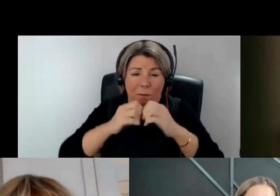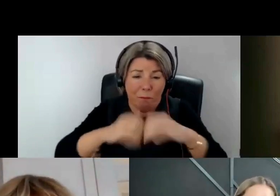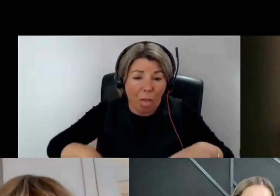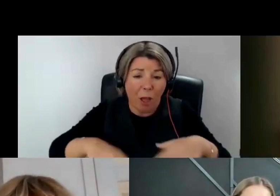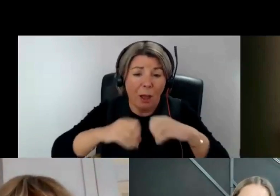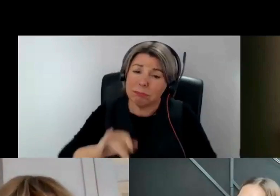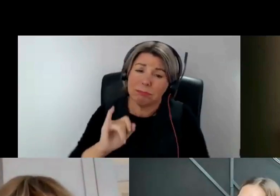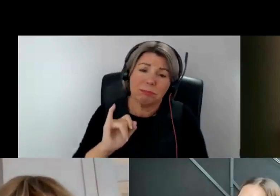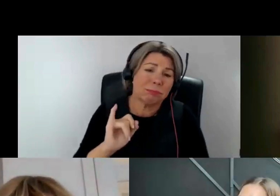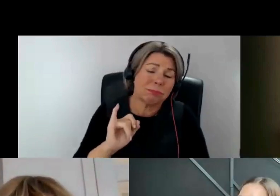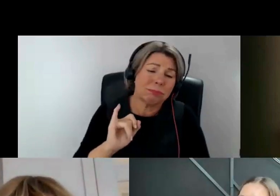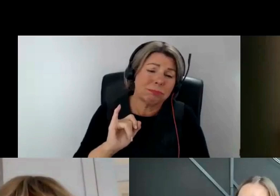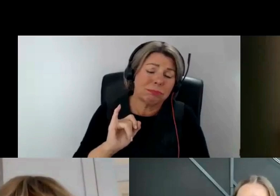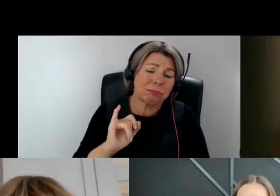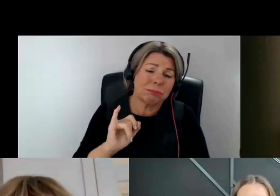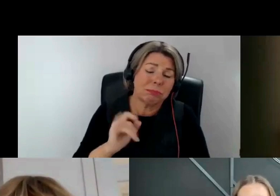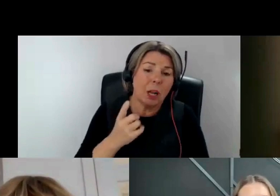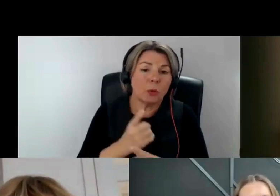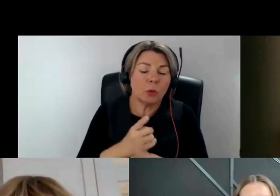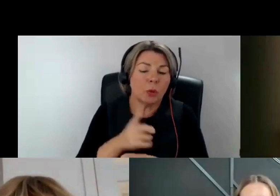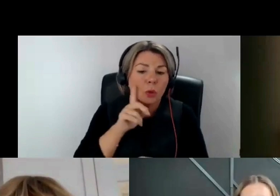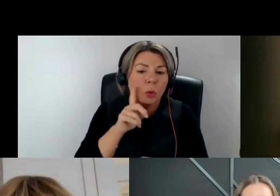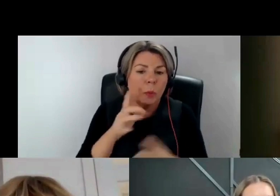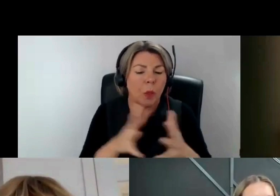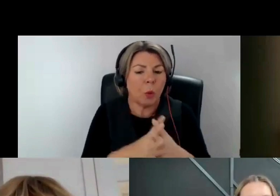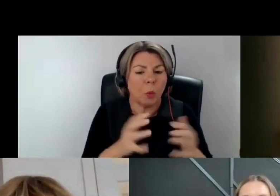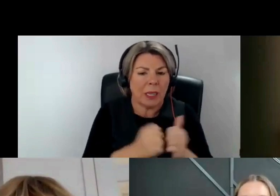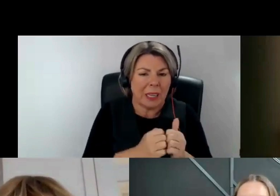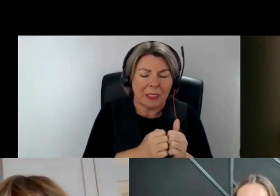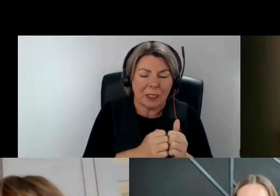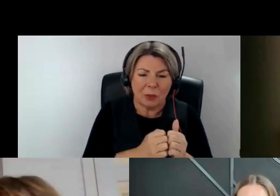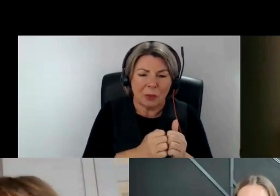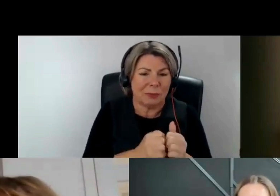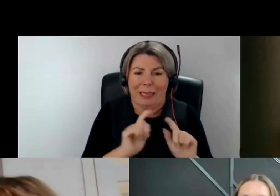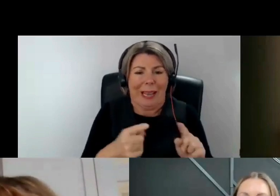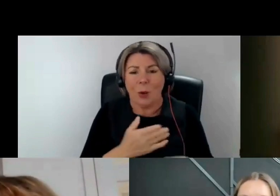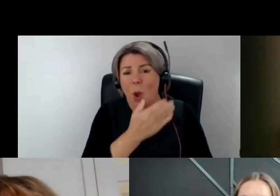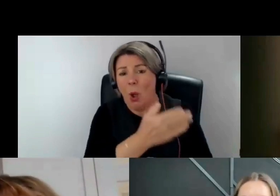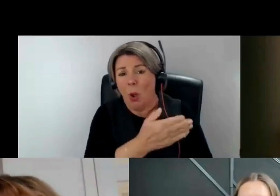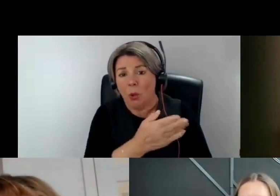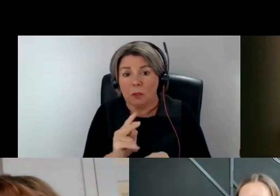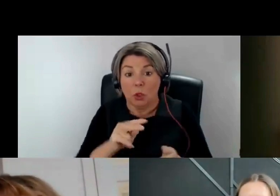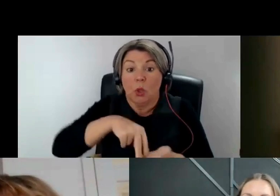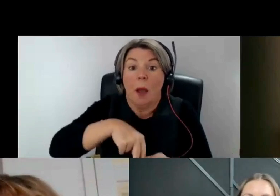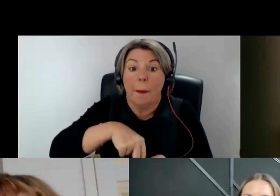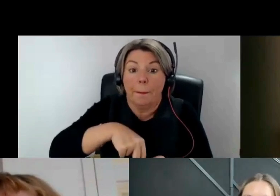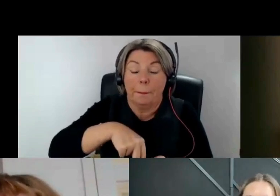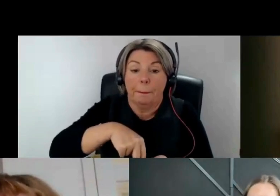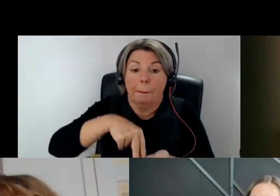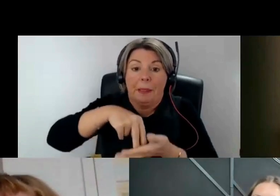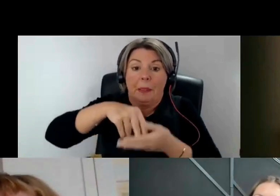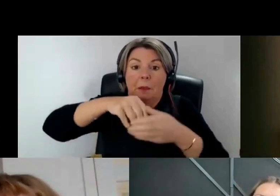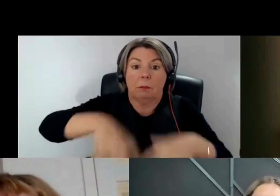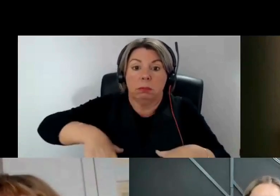that, I was talking to women at the weekend at a seminar, and there was people talking about the fact that they couldn't go out because if they stood up, they would just flood